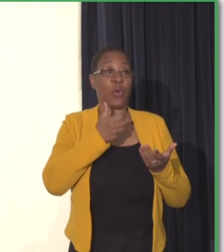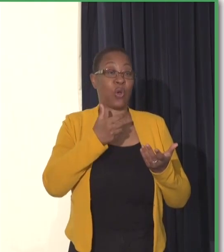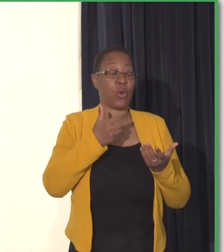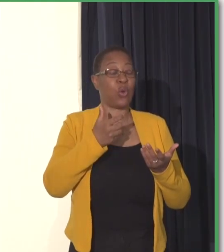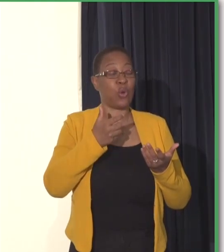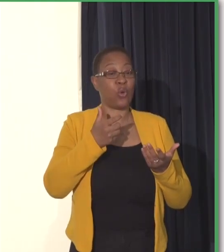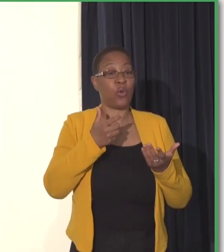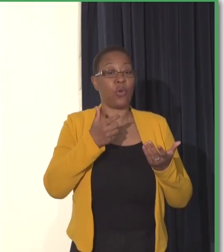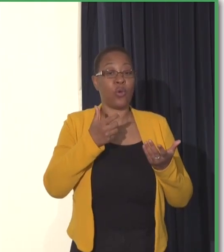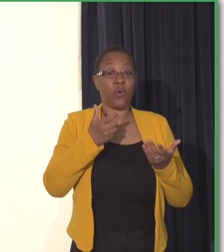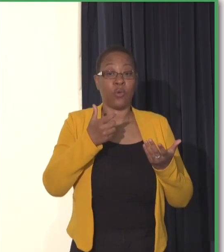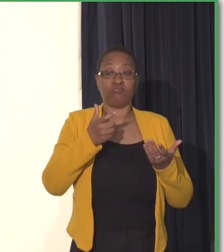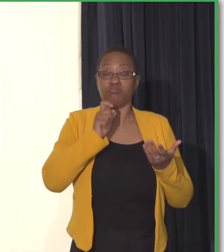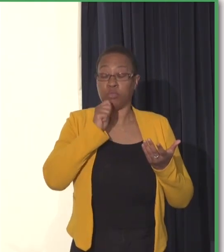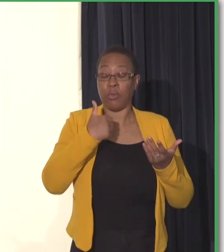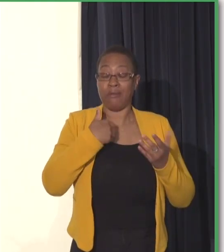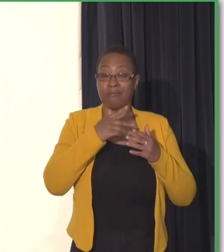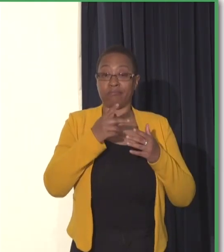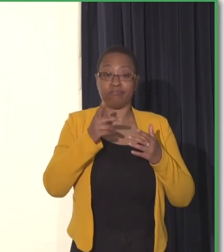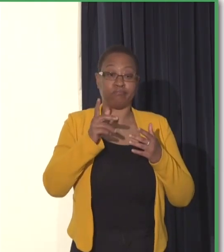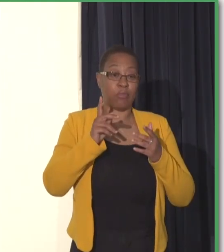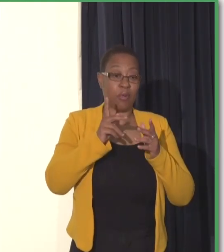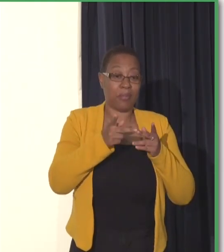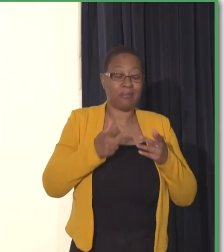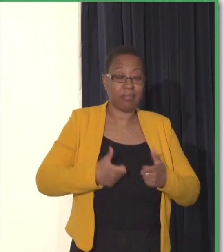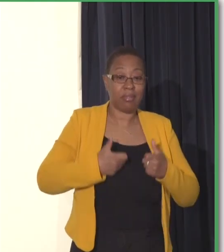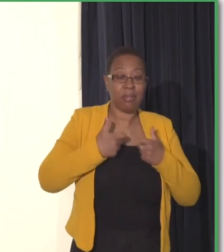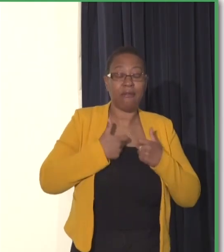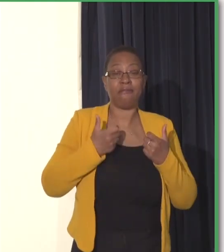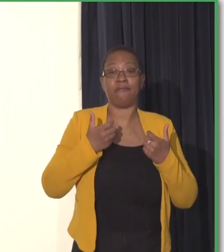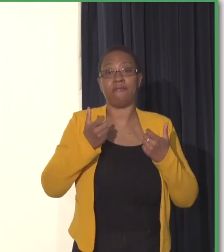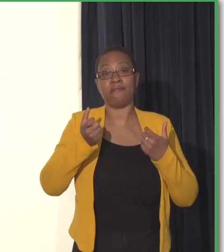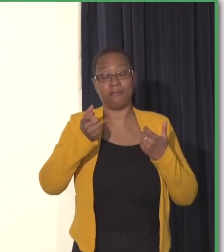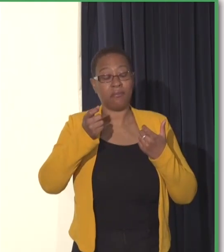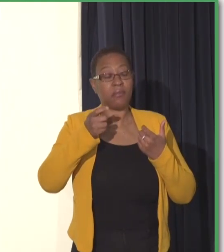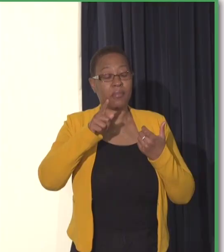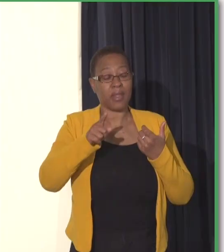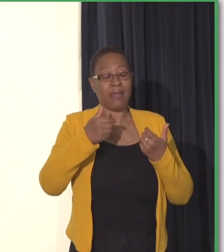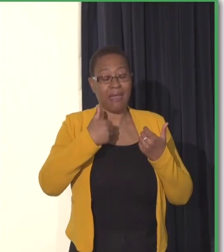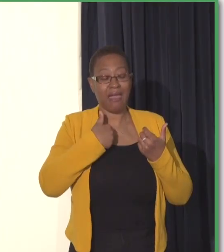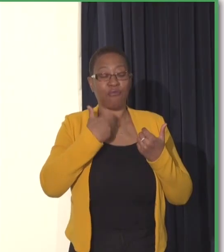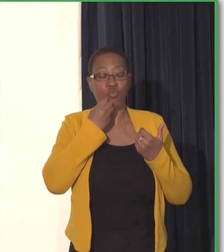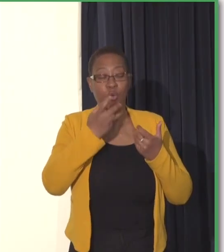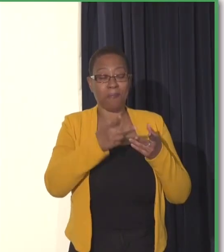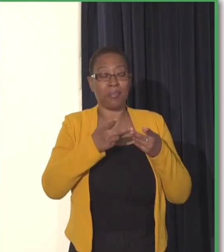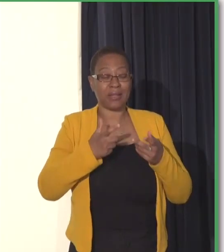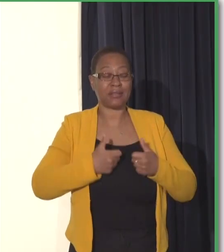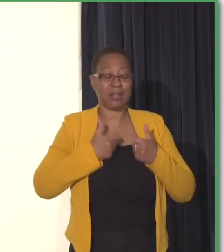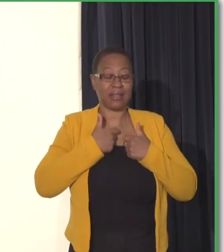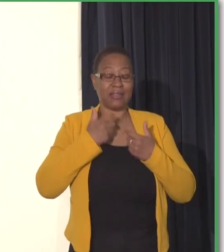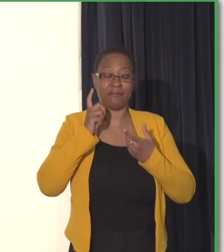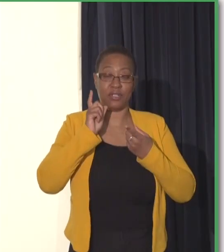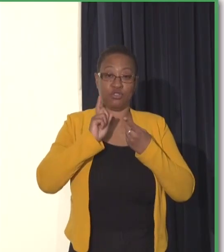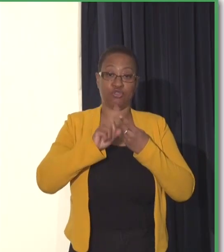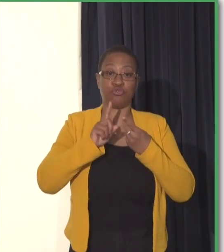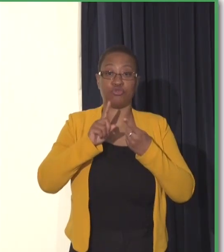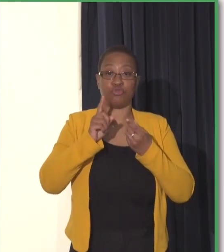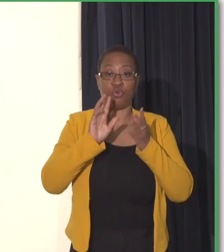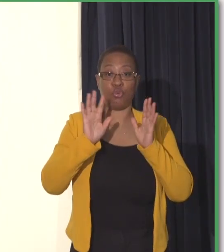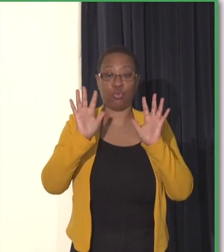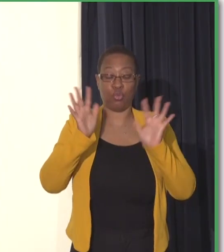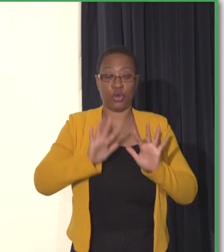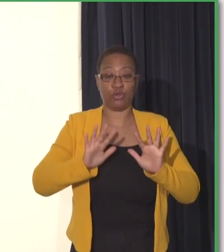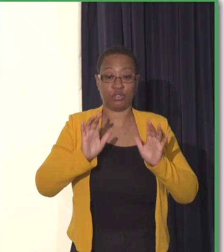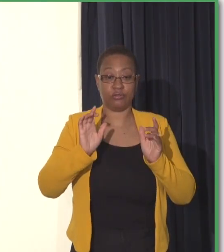the shelter they need to make sure they can get through this time of this season. Yes. Yes, and I got one more. And